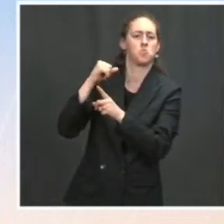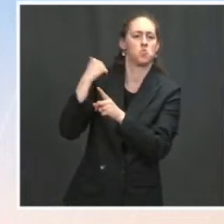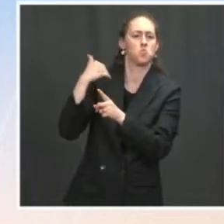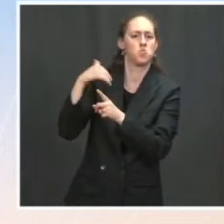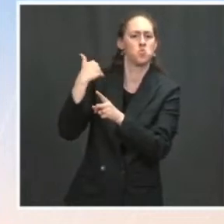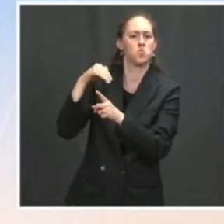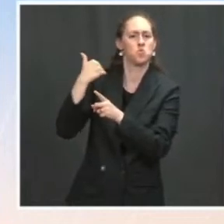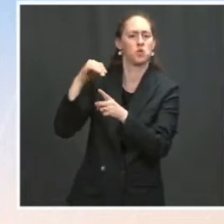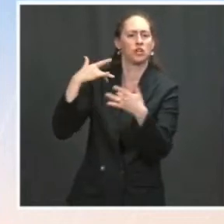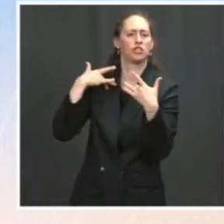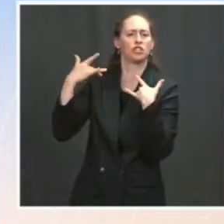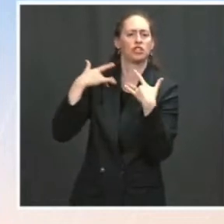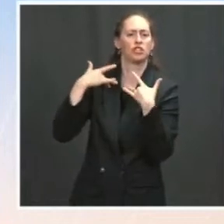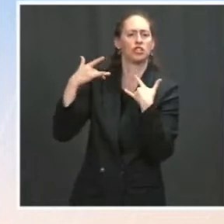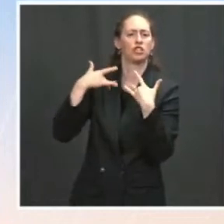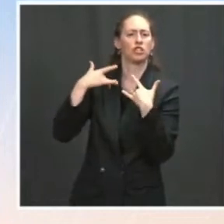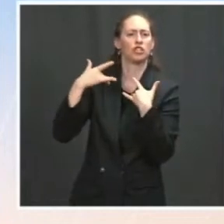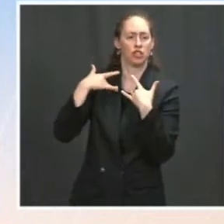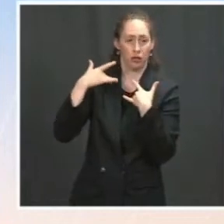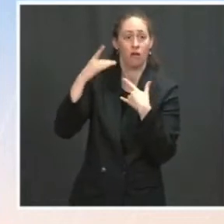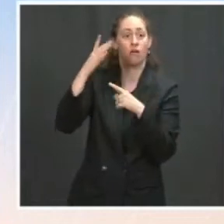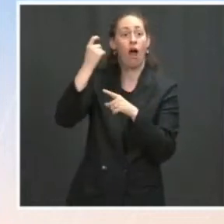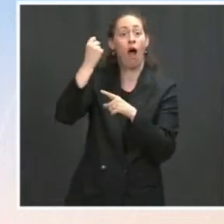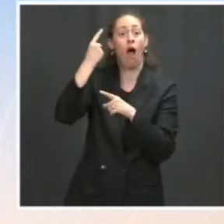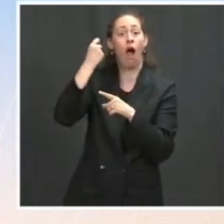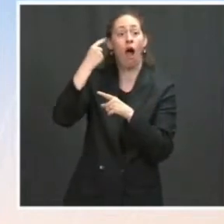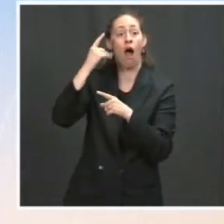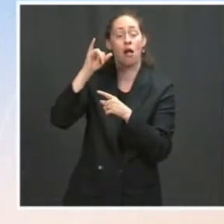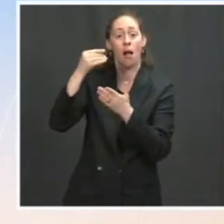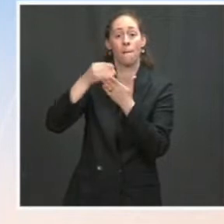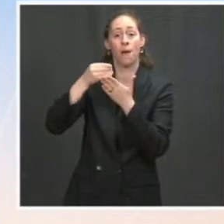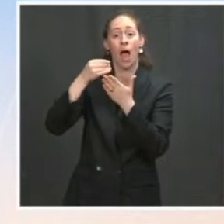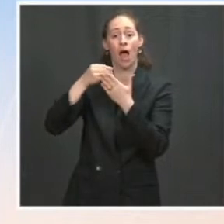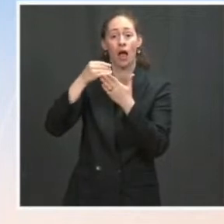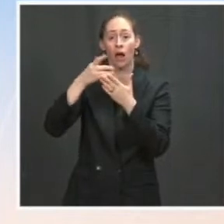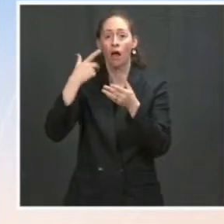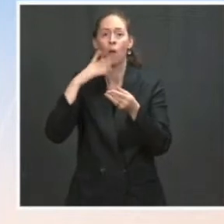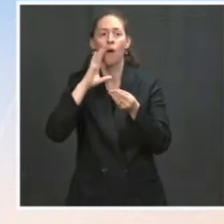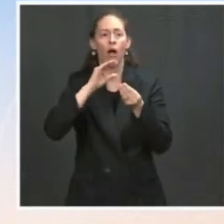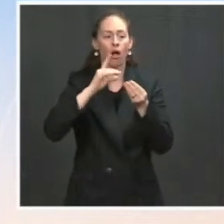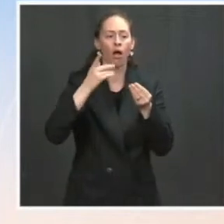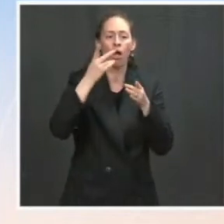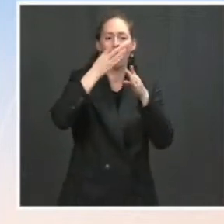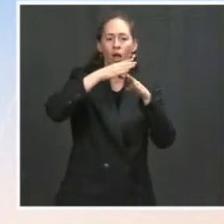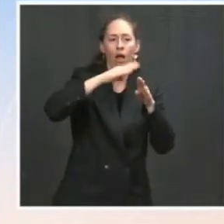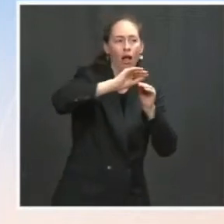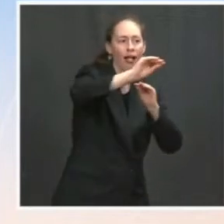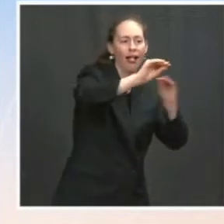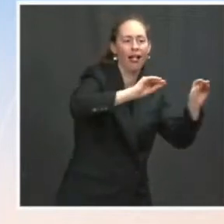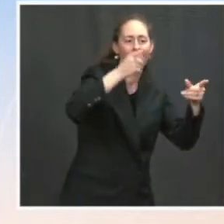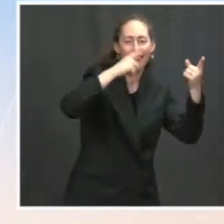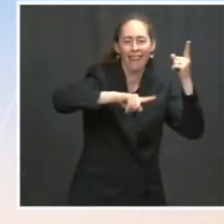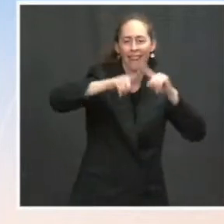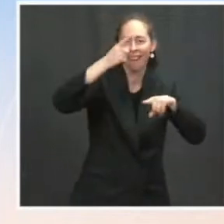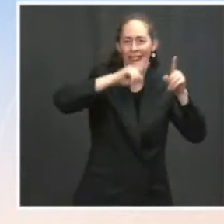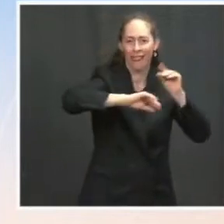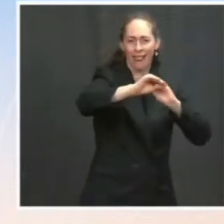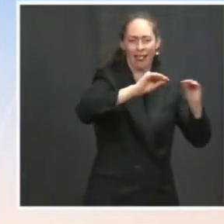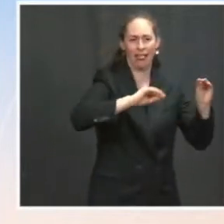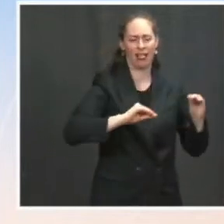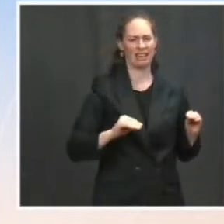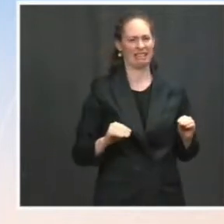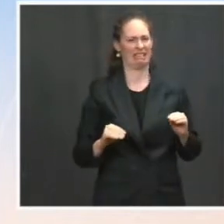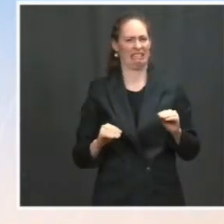we're particularly troubled by. And I mentioned as well that the FBI has recently worked with international partners to take down and disrupt